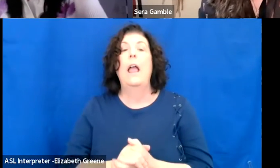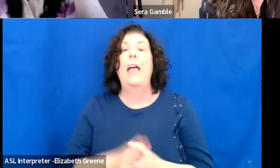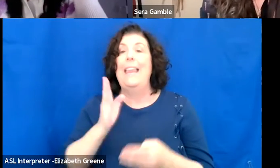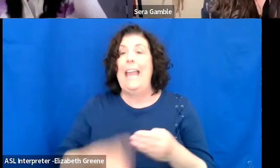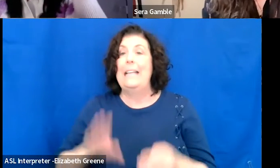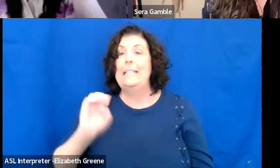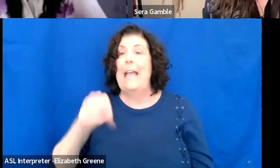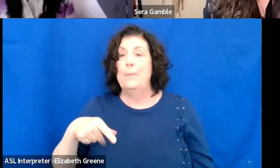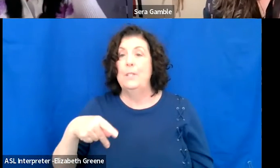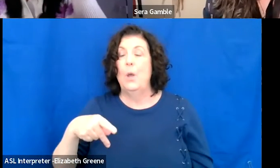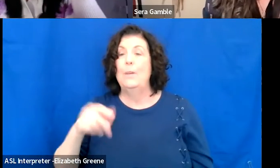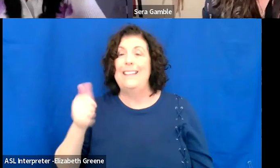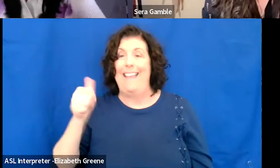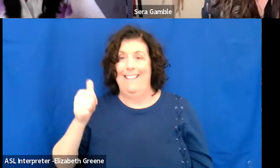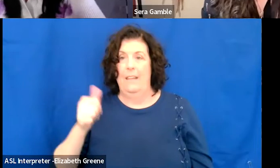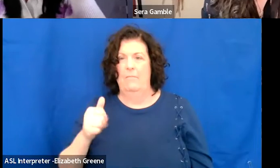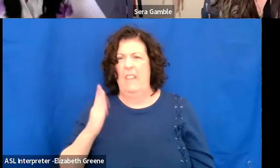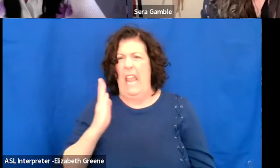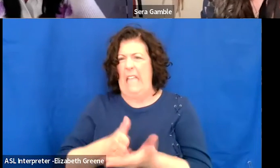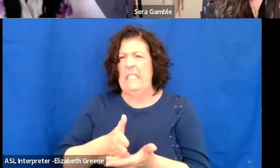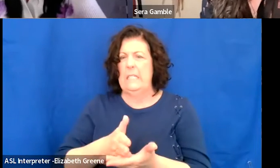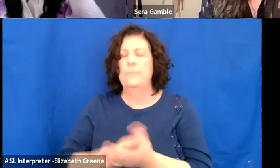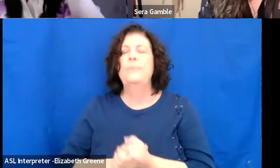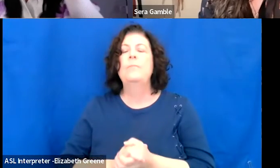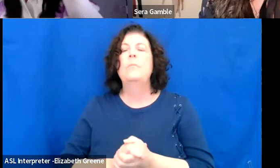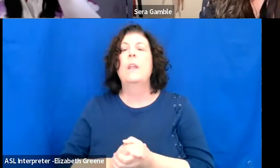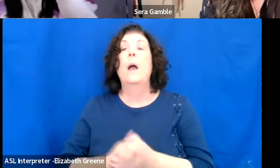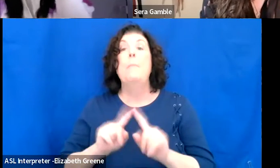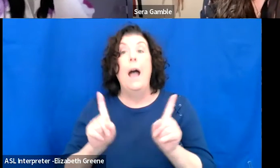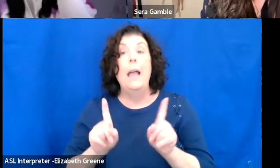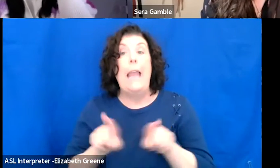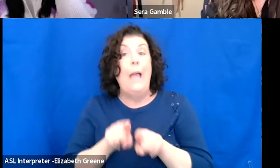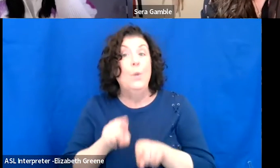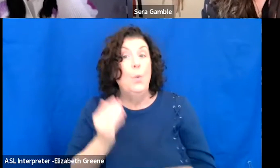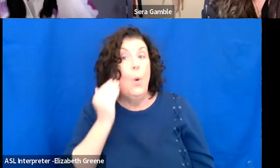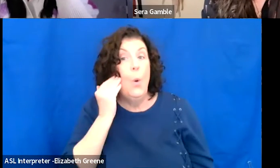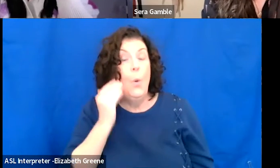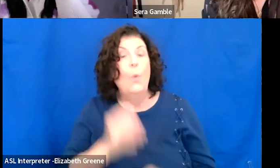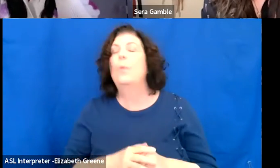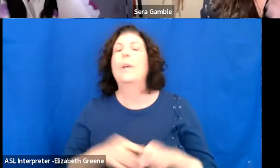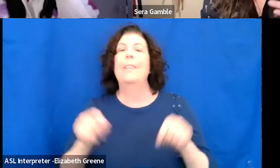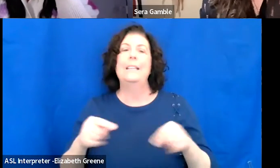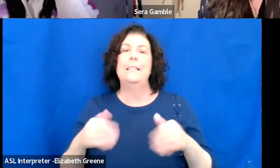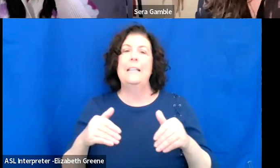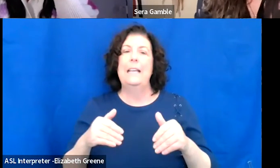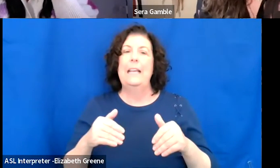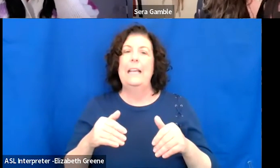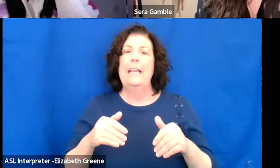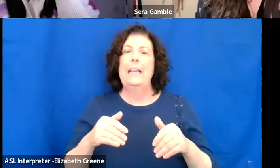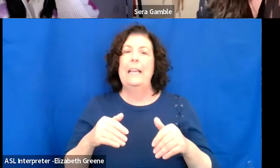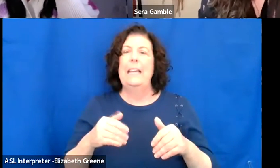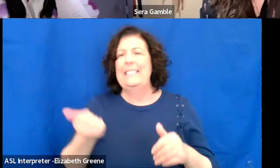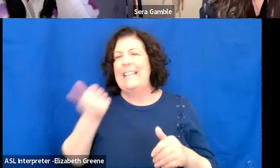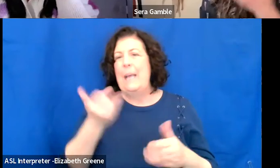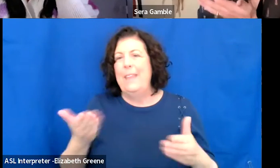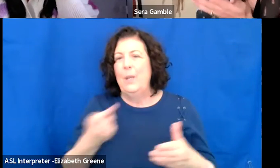10 ends, more or less. But as you know, I mean, this is such a, it's sort of like a dumb thing to say out loud,